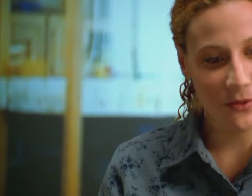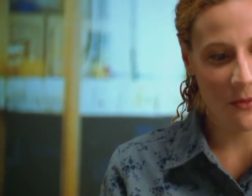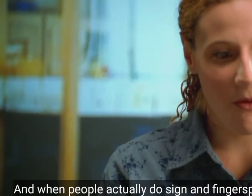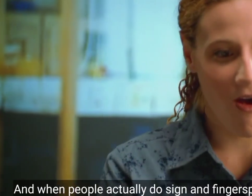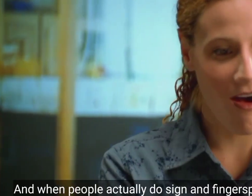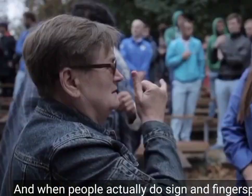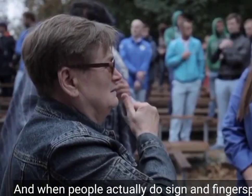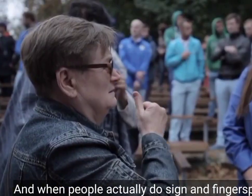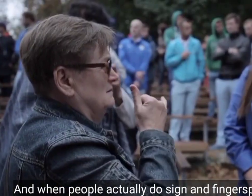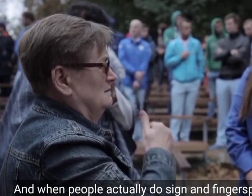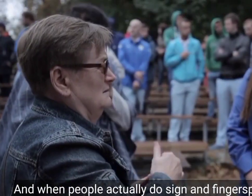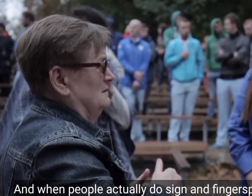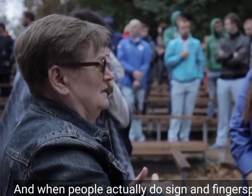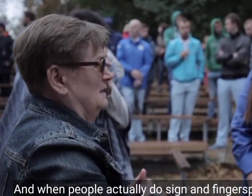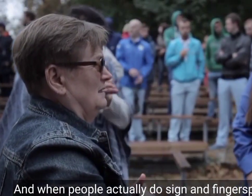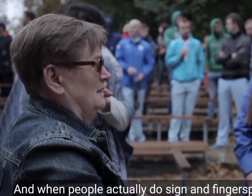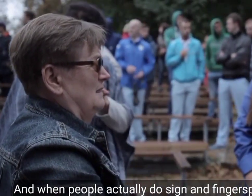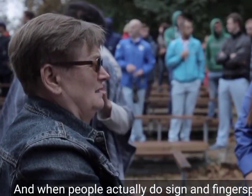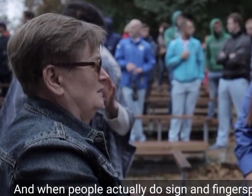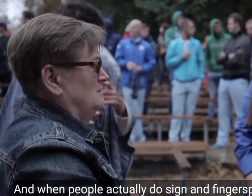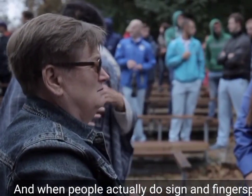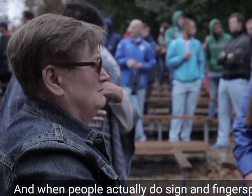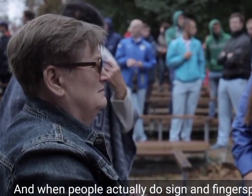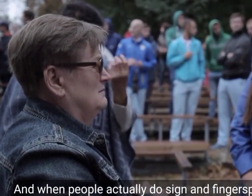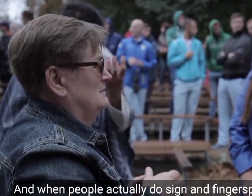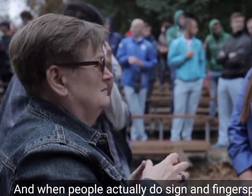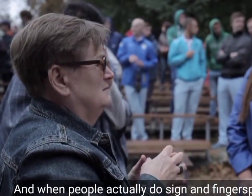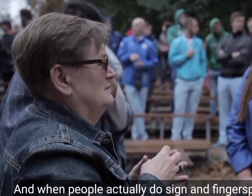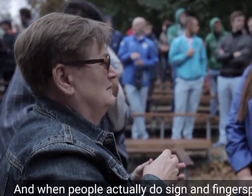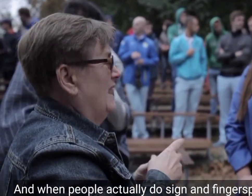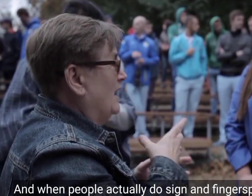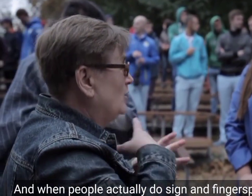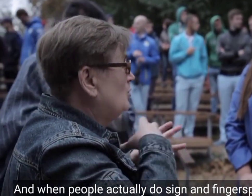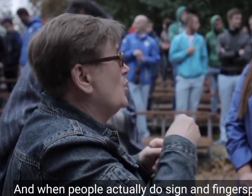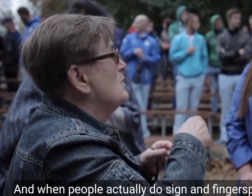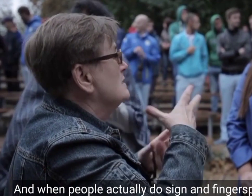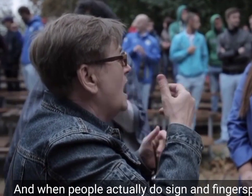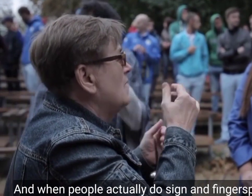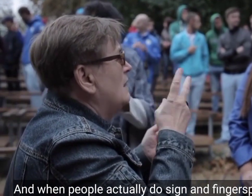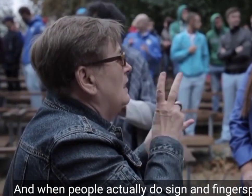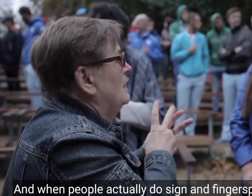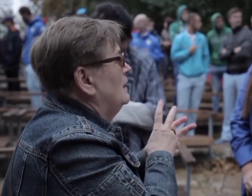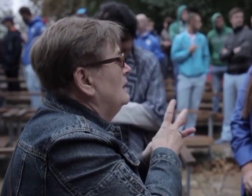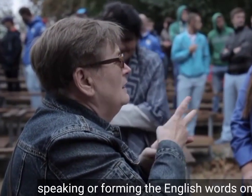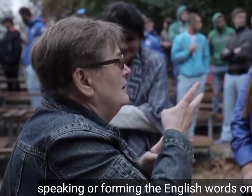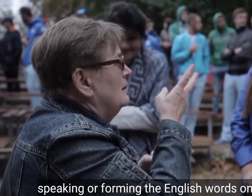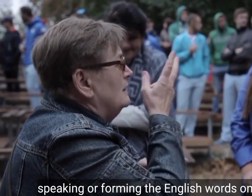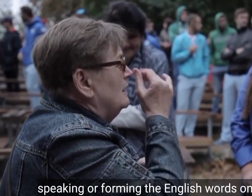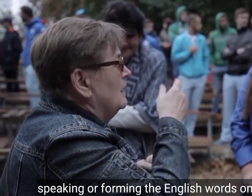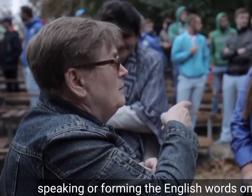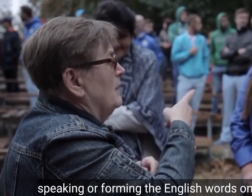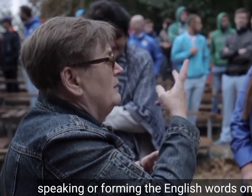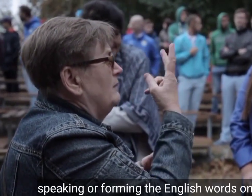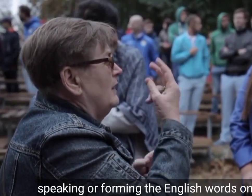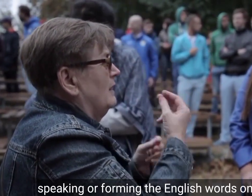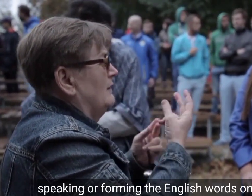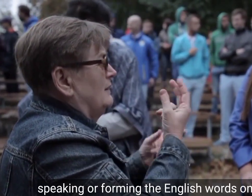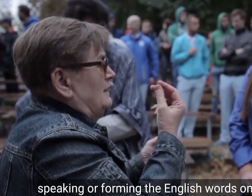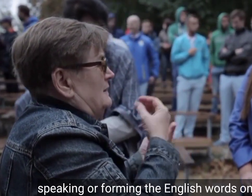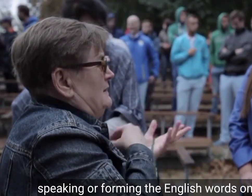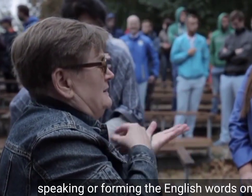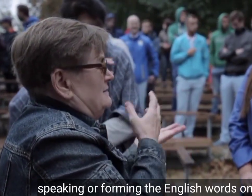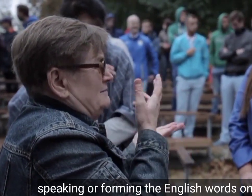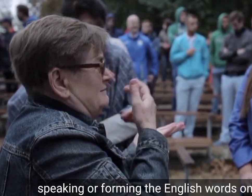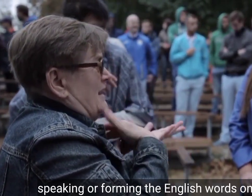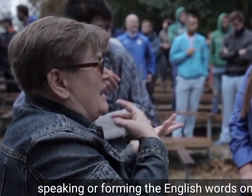clear. And when people actually do sign and fingerspell alongside speaking or forming